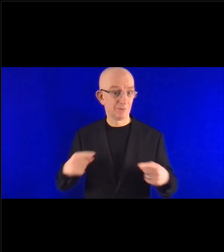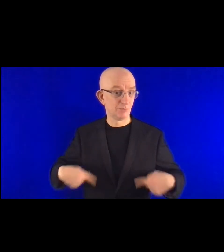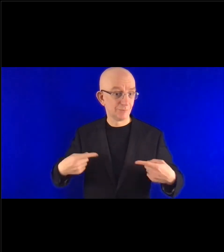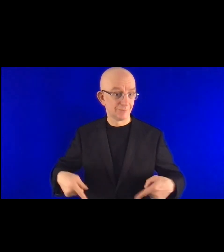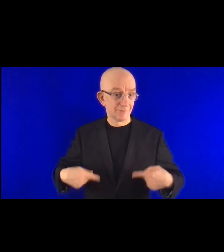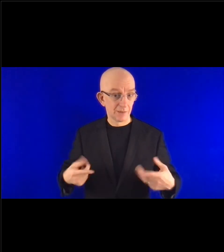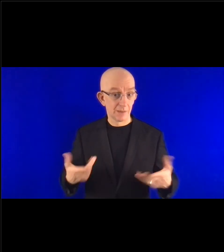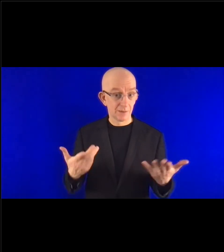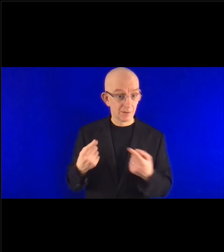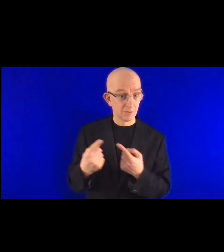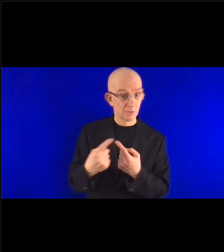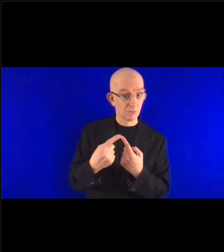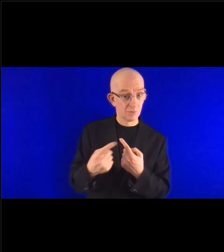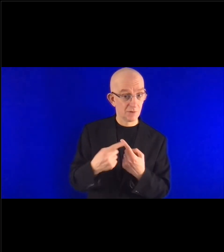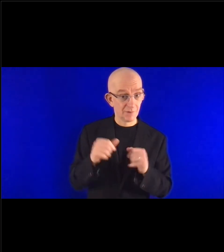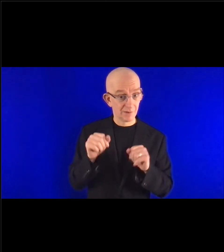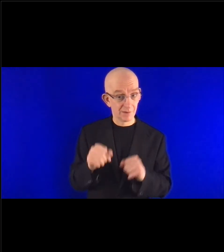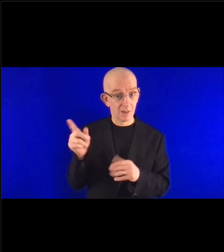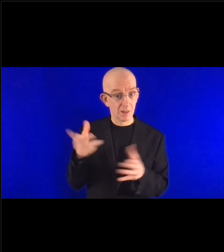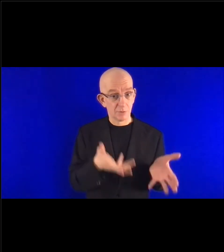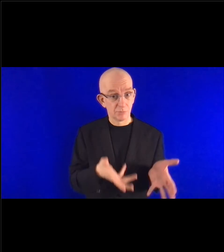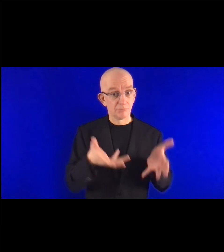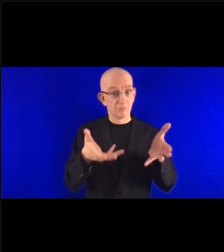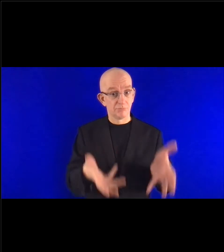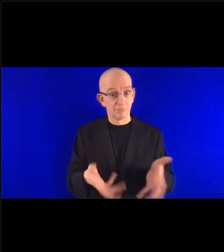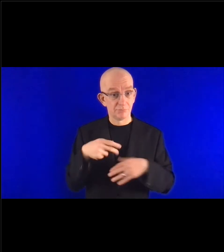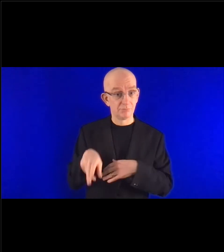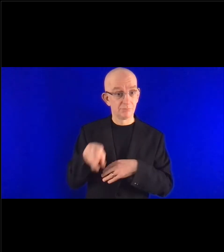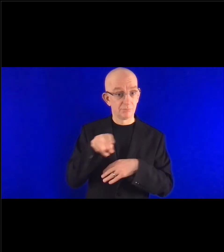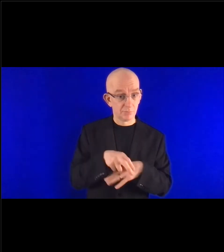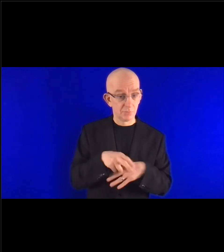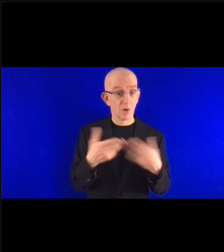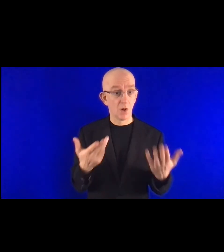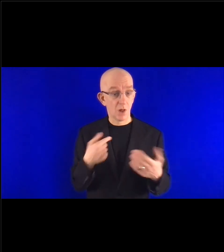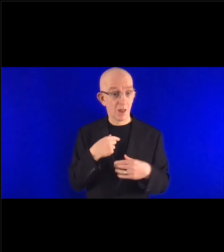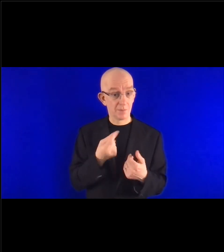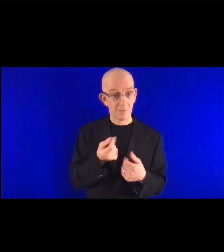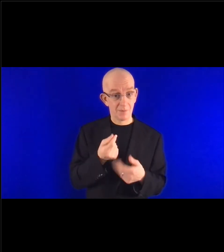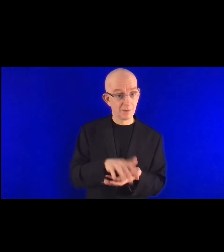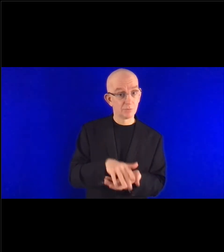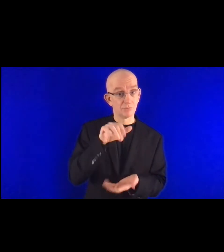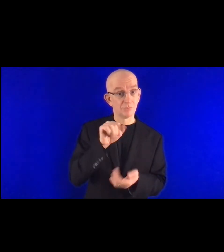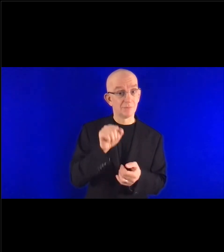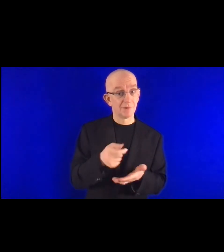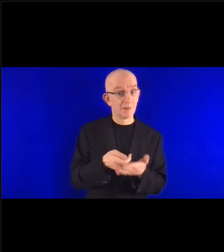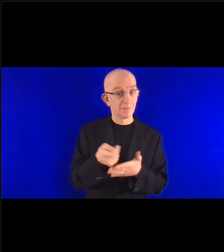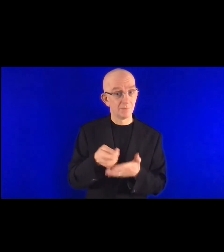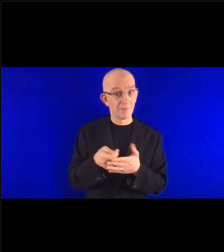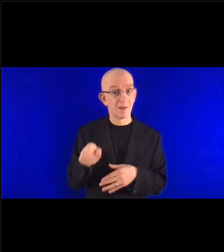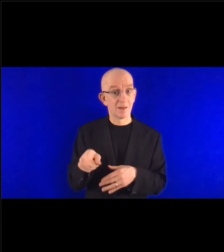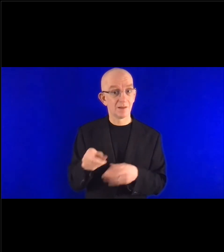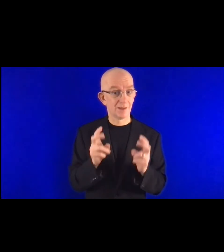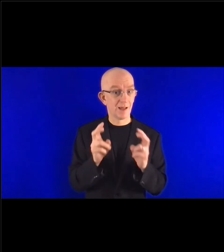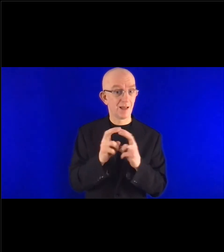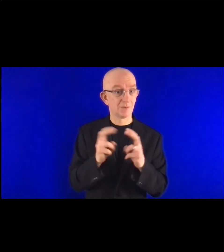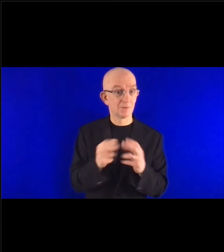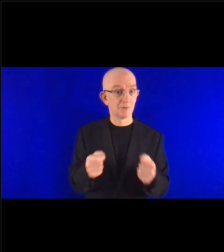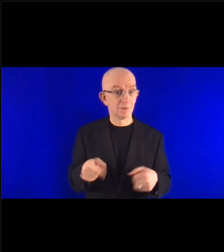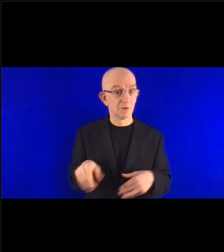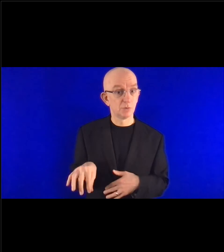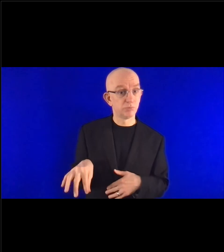those electrical ones? And I know rehabilitation won't fix all of that, but I wish there was a place in which I,